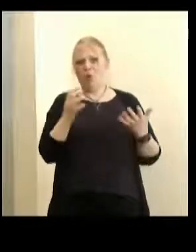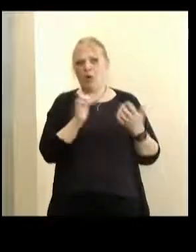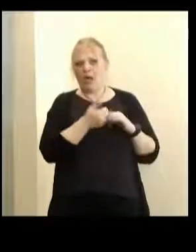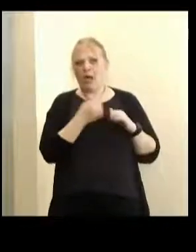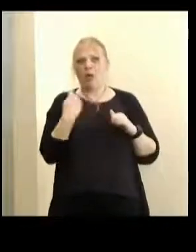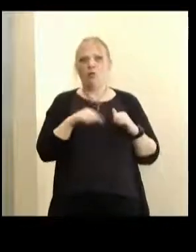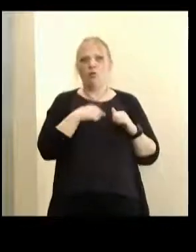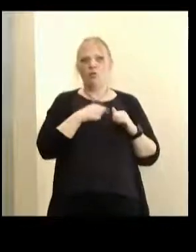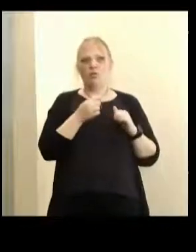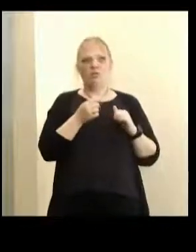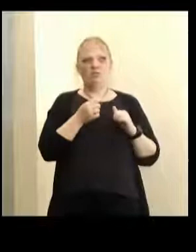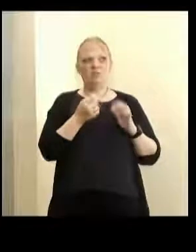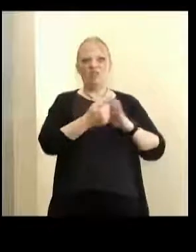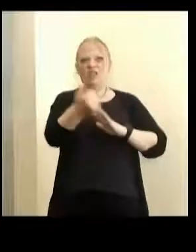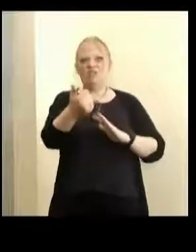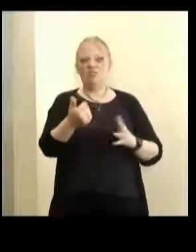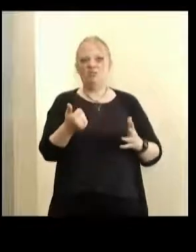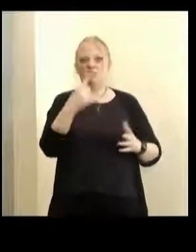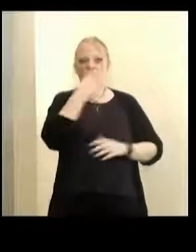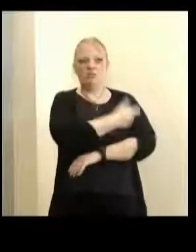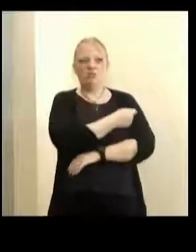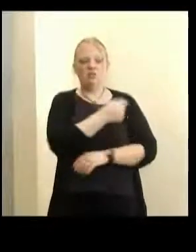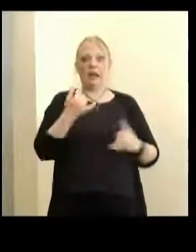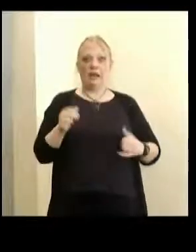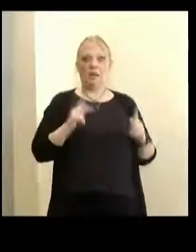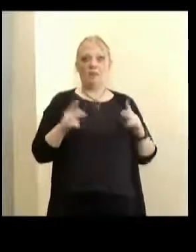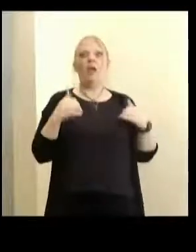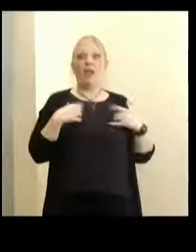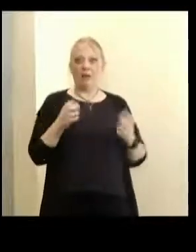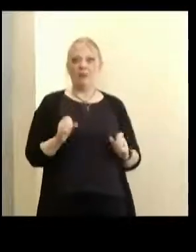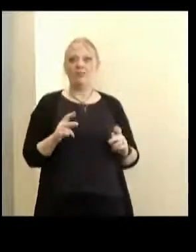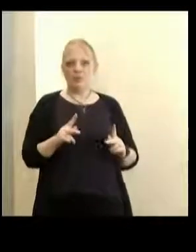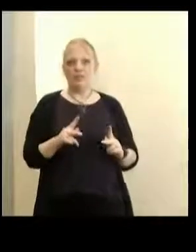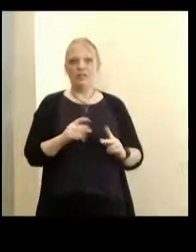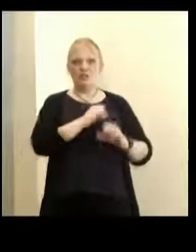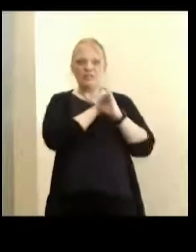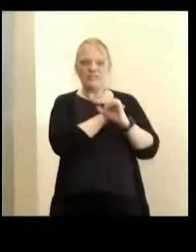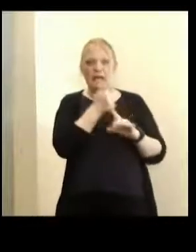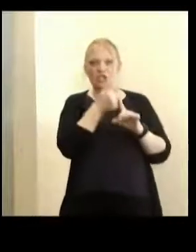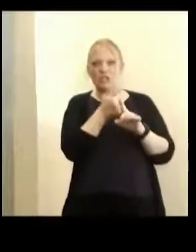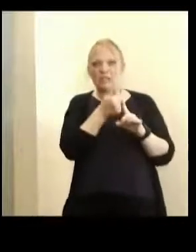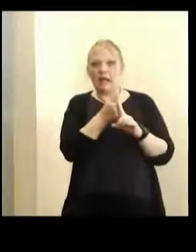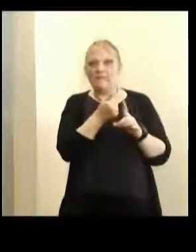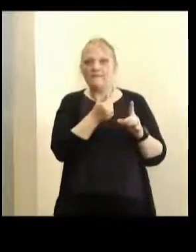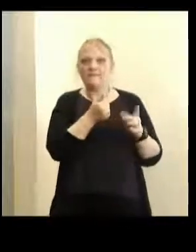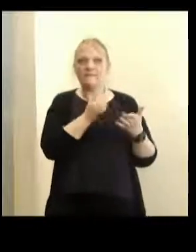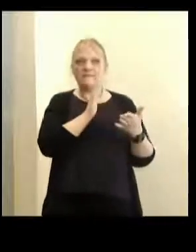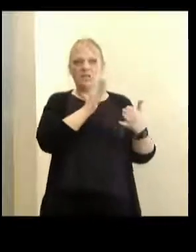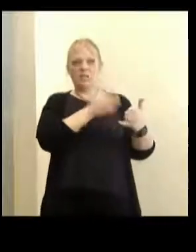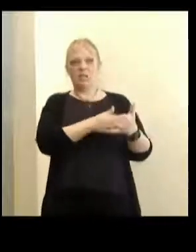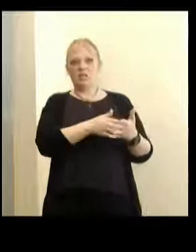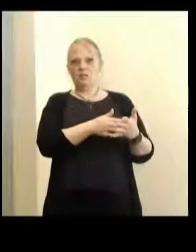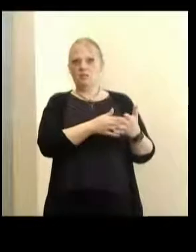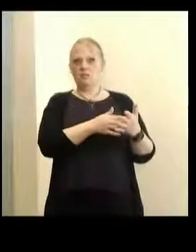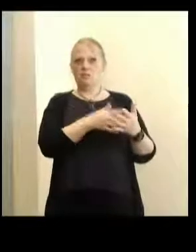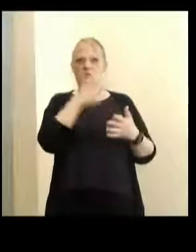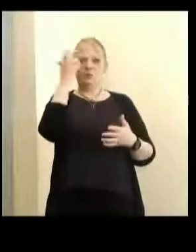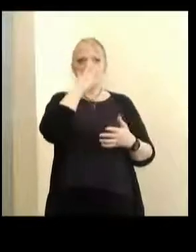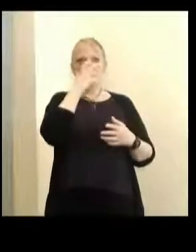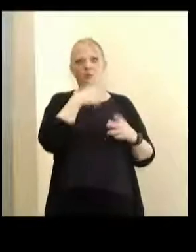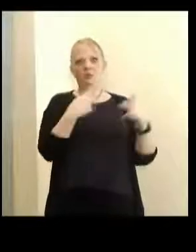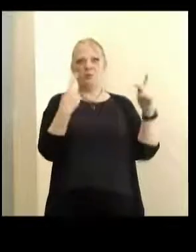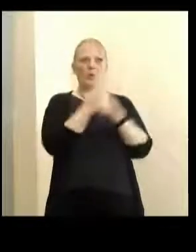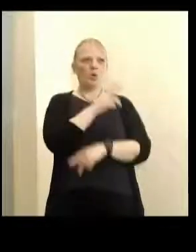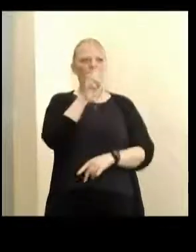vaccines. And now people are like, we have an opportunity to protect ourselves against the greatest viral killer